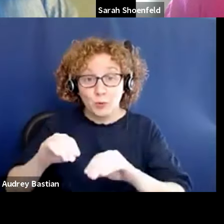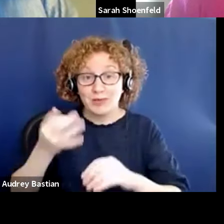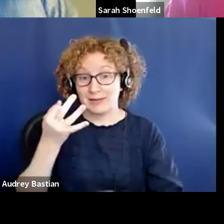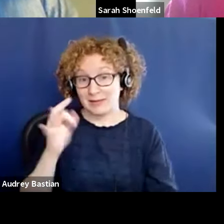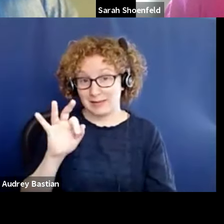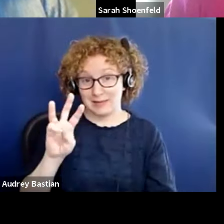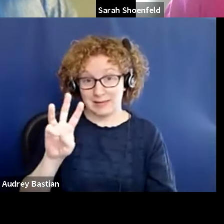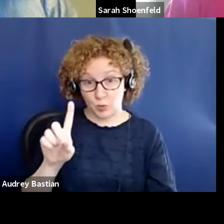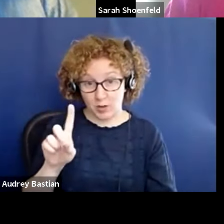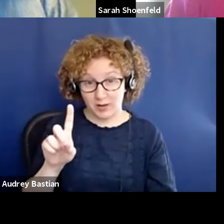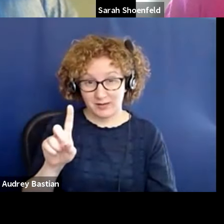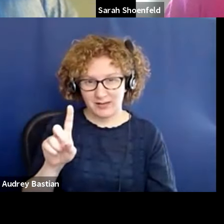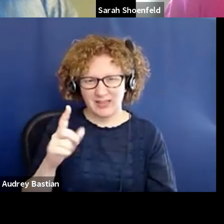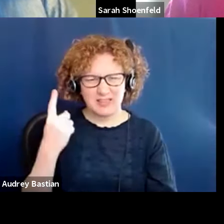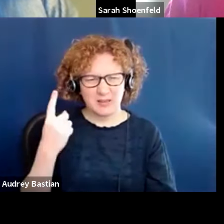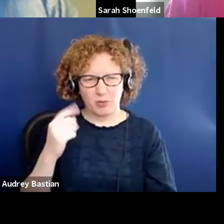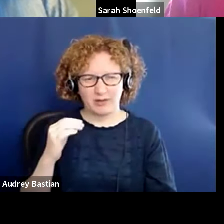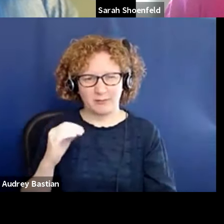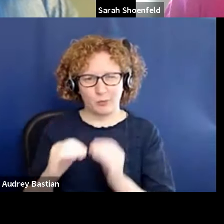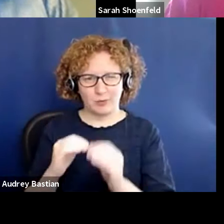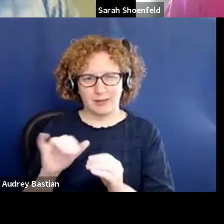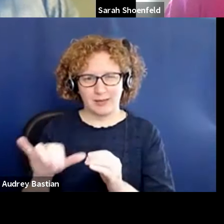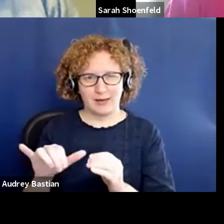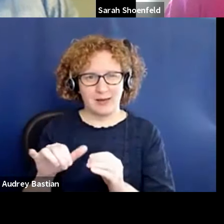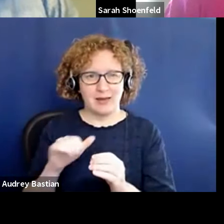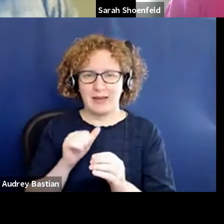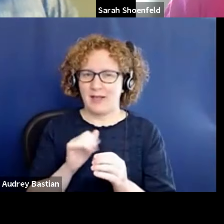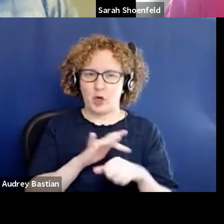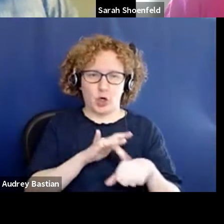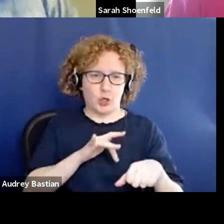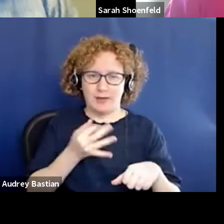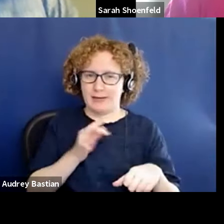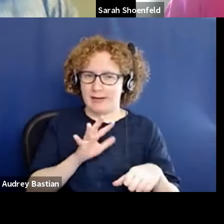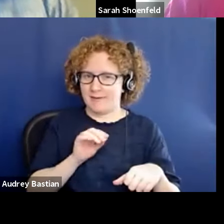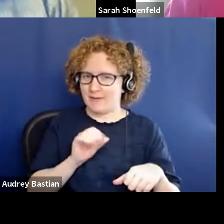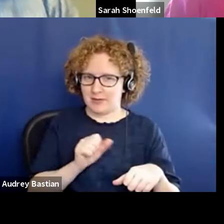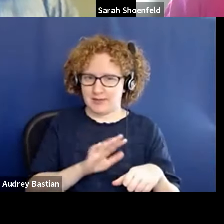which is what somebody corrected, I heard today, not the early 1950s. Mm-hmm. But